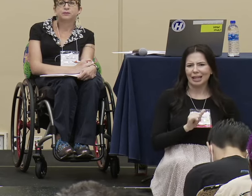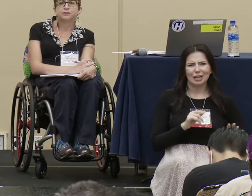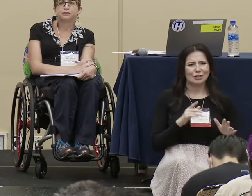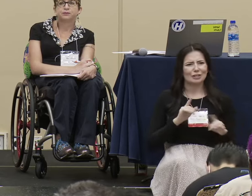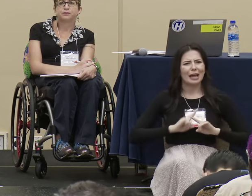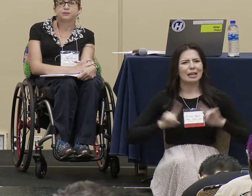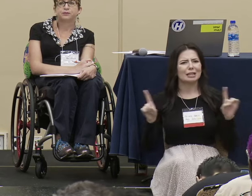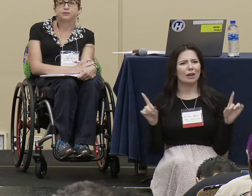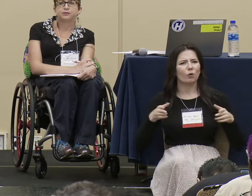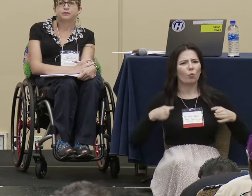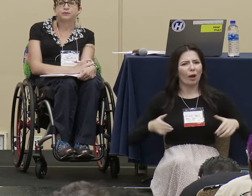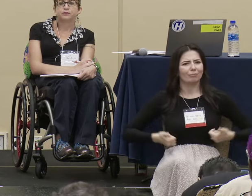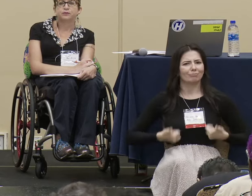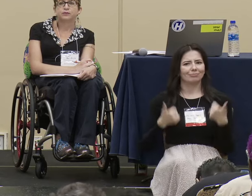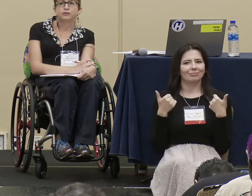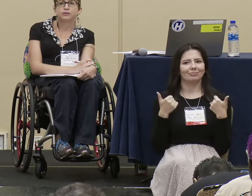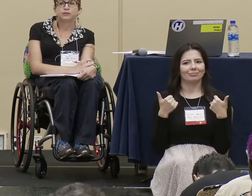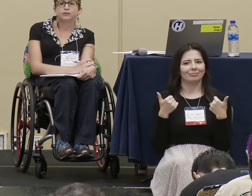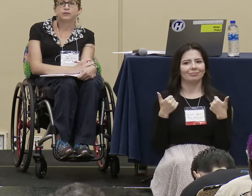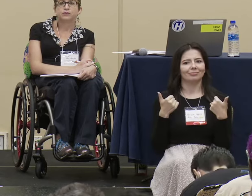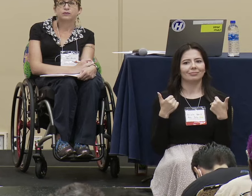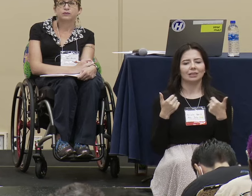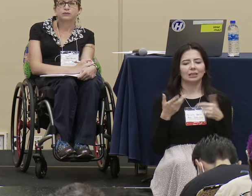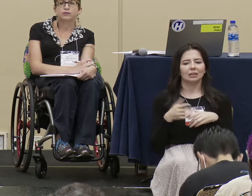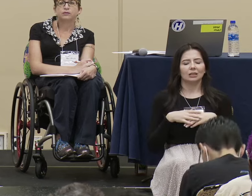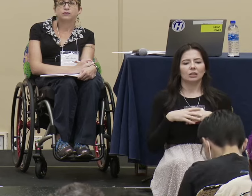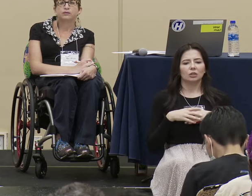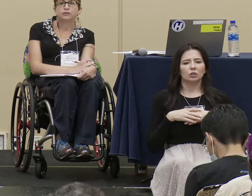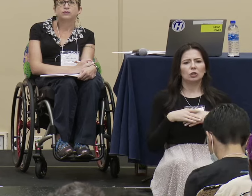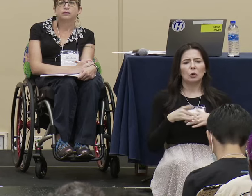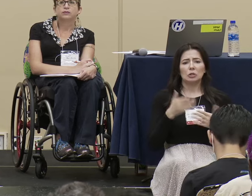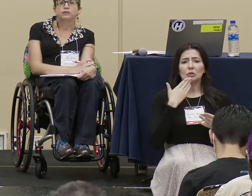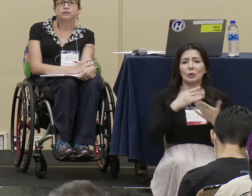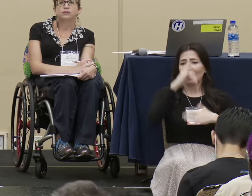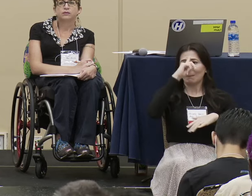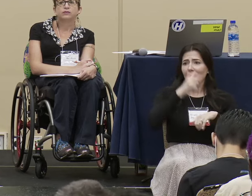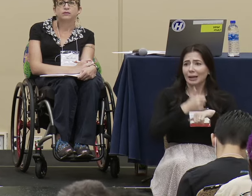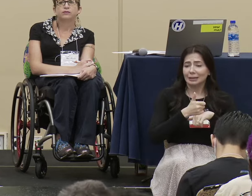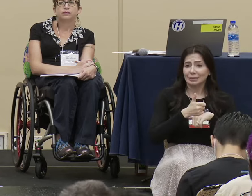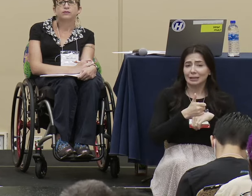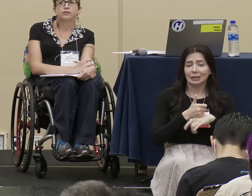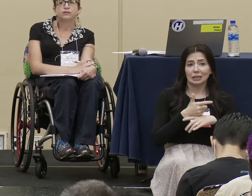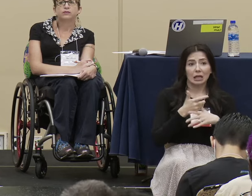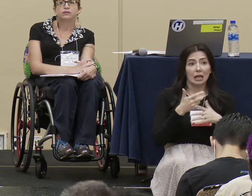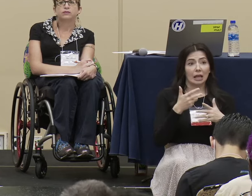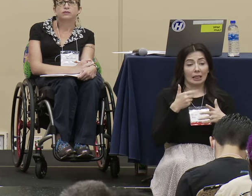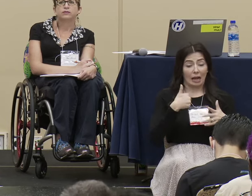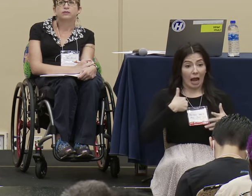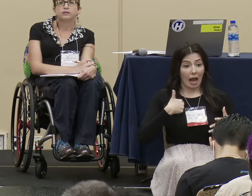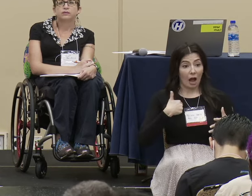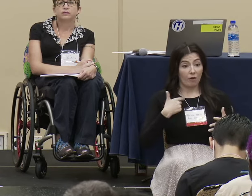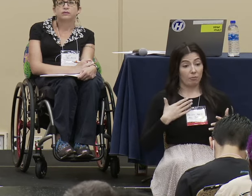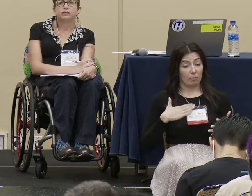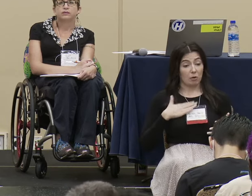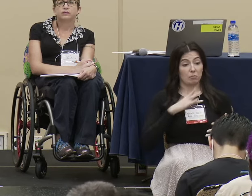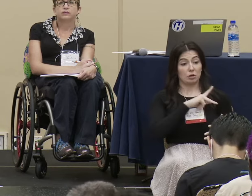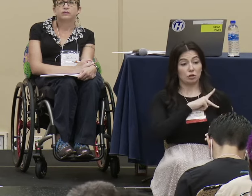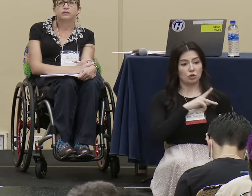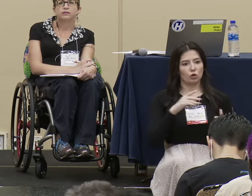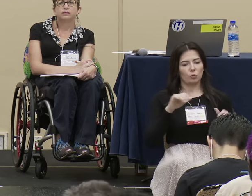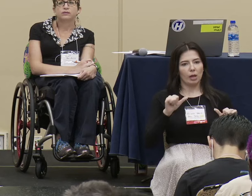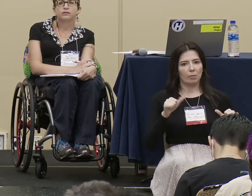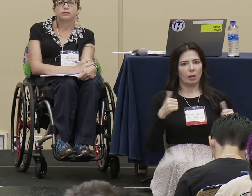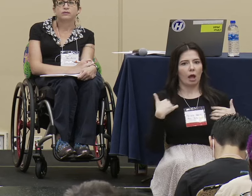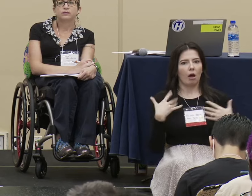I think it's a strength of mine to look at the world through my autism. And I often wonder